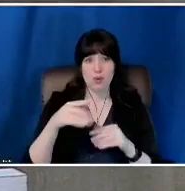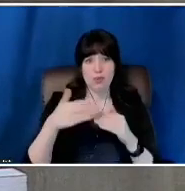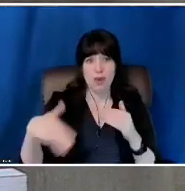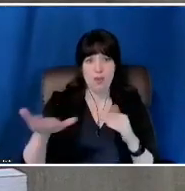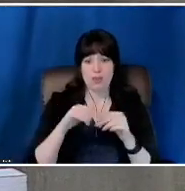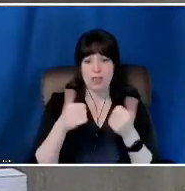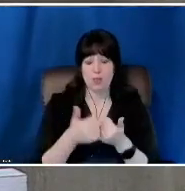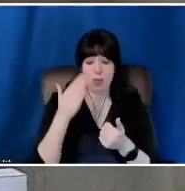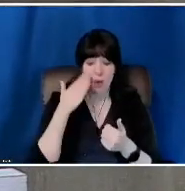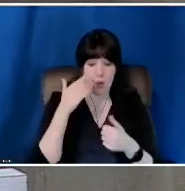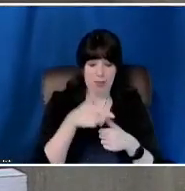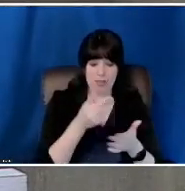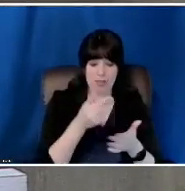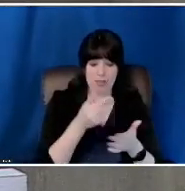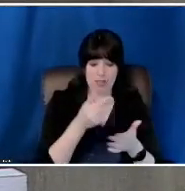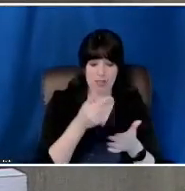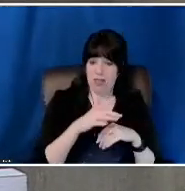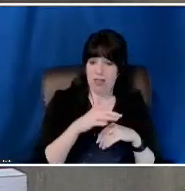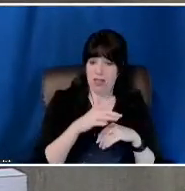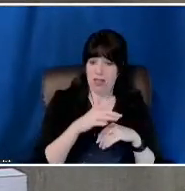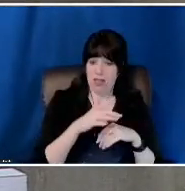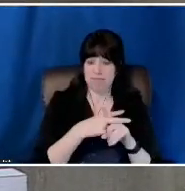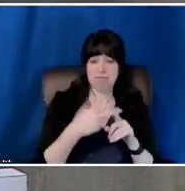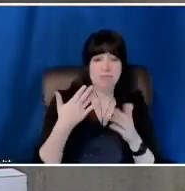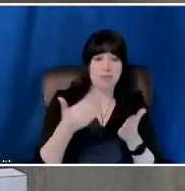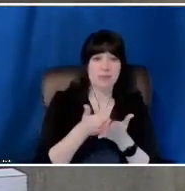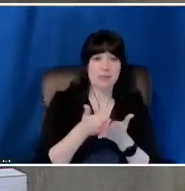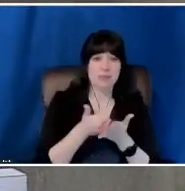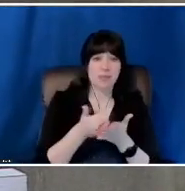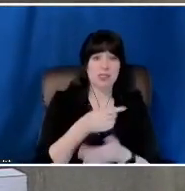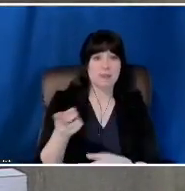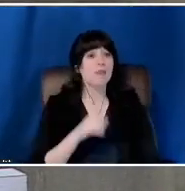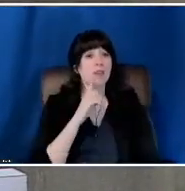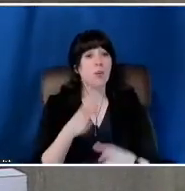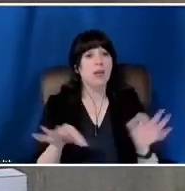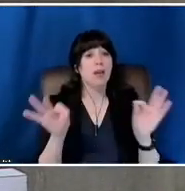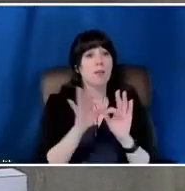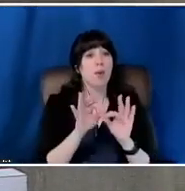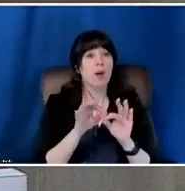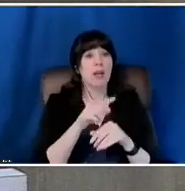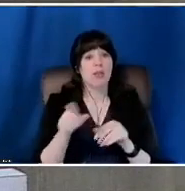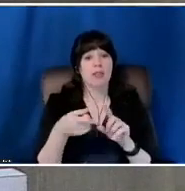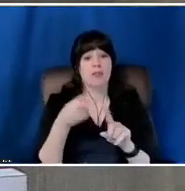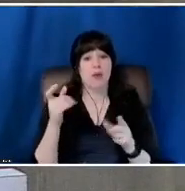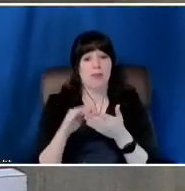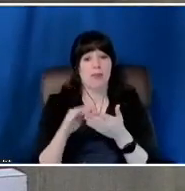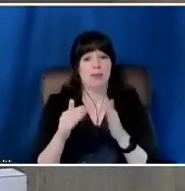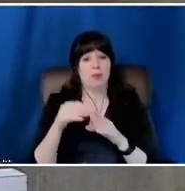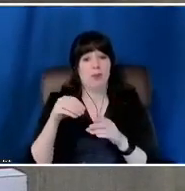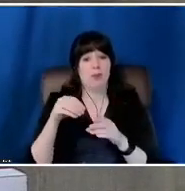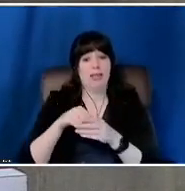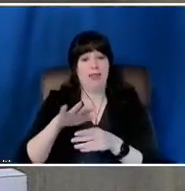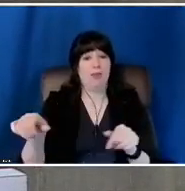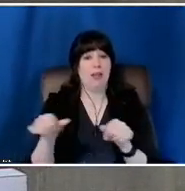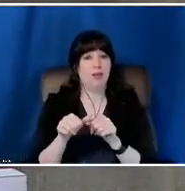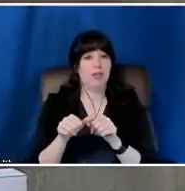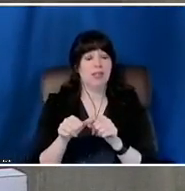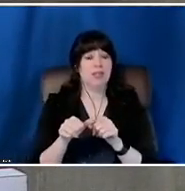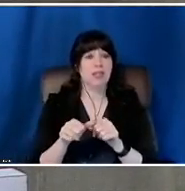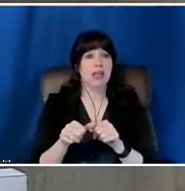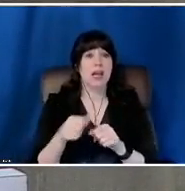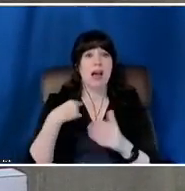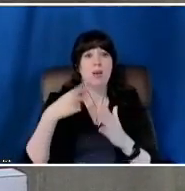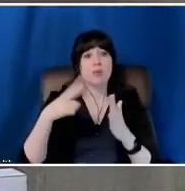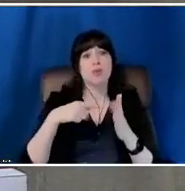enhancing that. It's really important, I think, that those amenities come from the community in those areas. I was reading about a